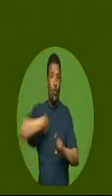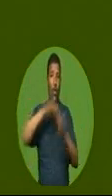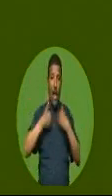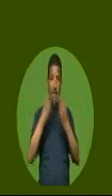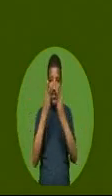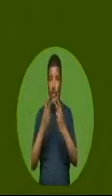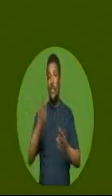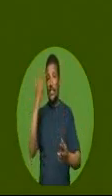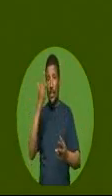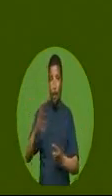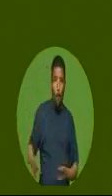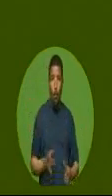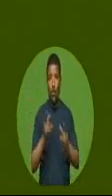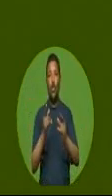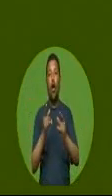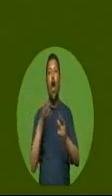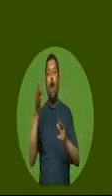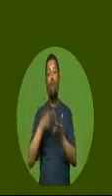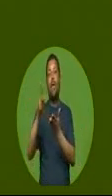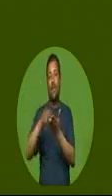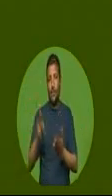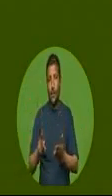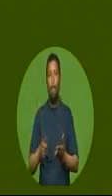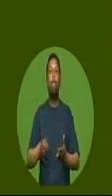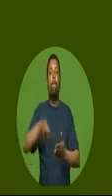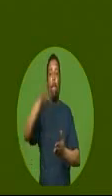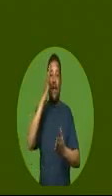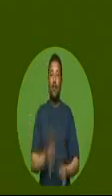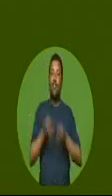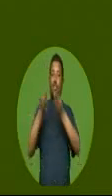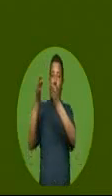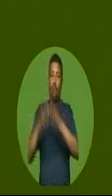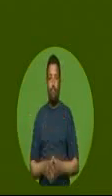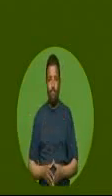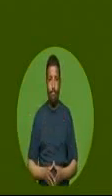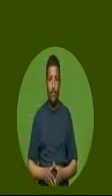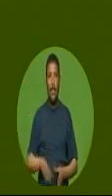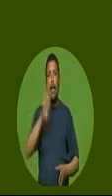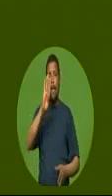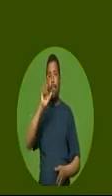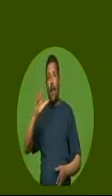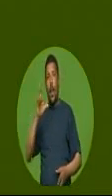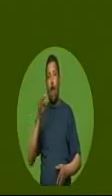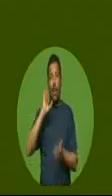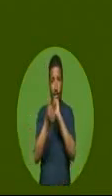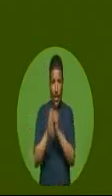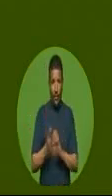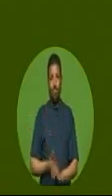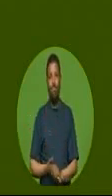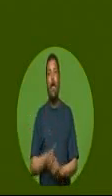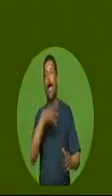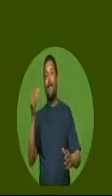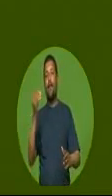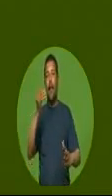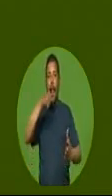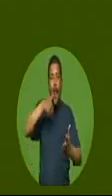seen three modes of payments: banker's transfer, bill of exchange,